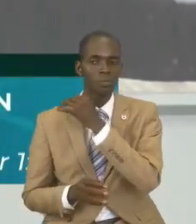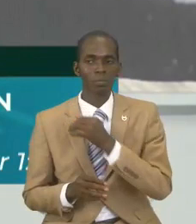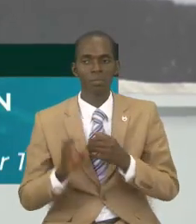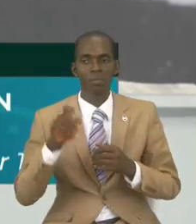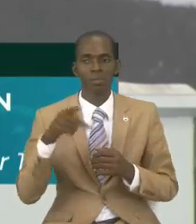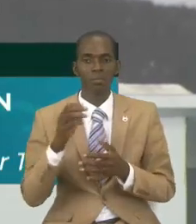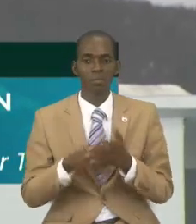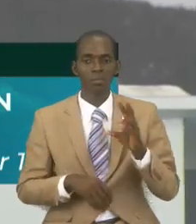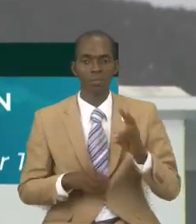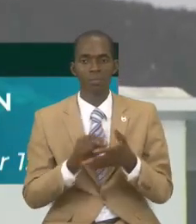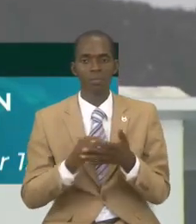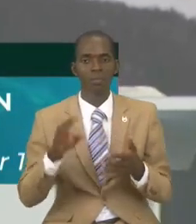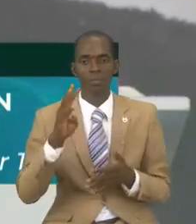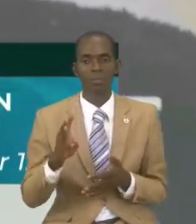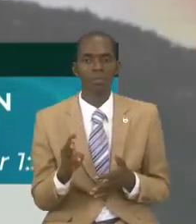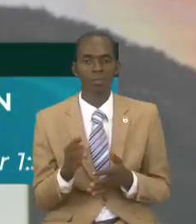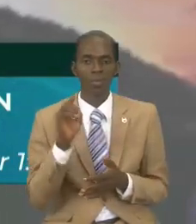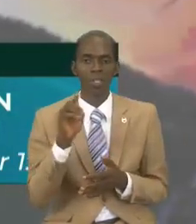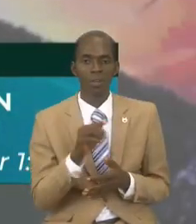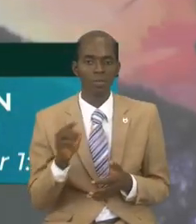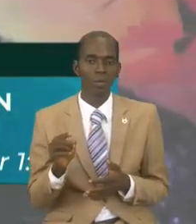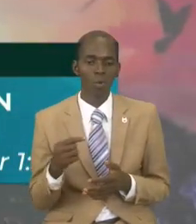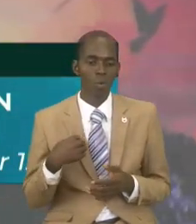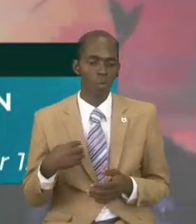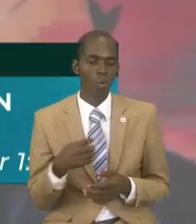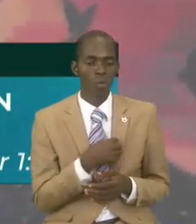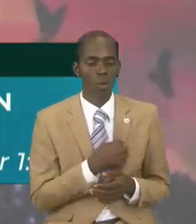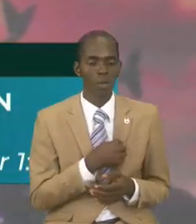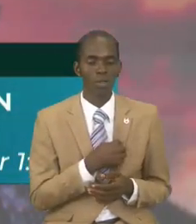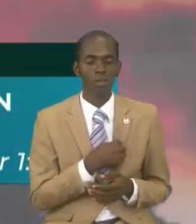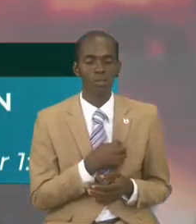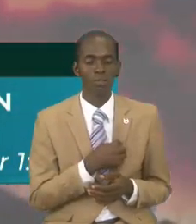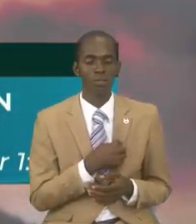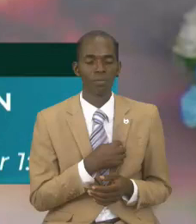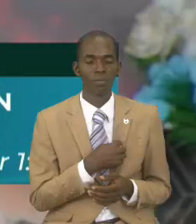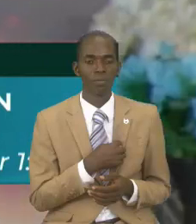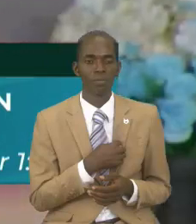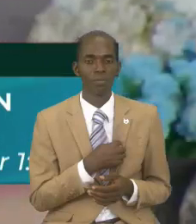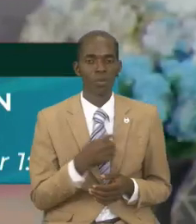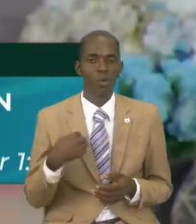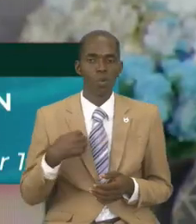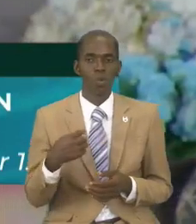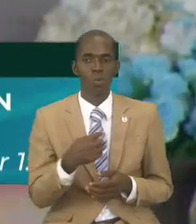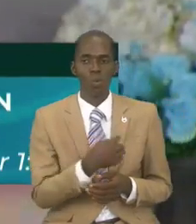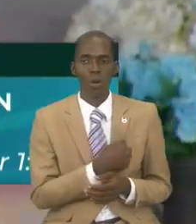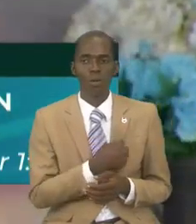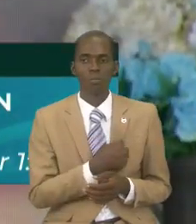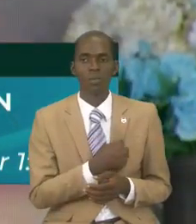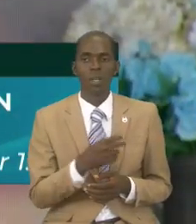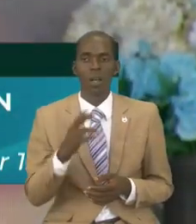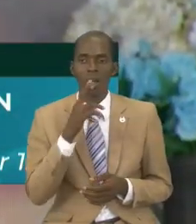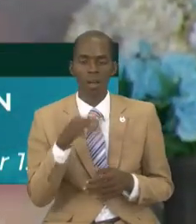4. Therefore, we are buried with him by